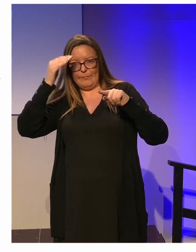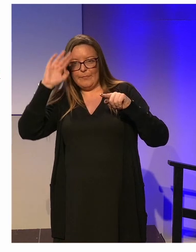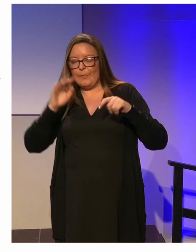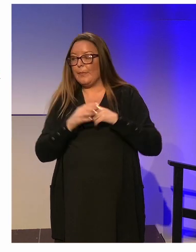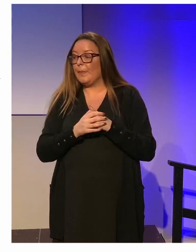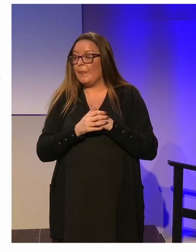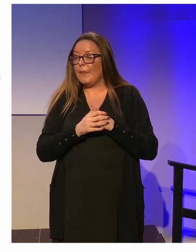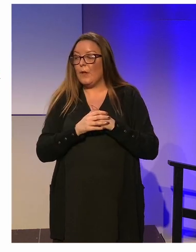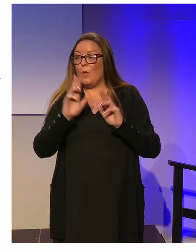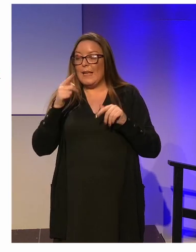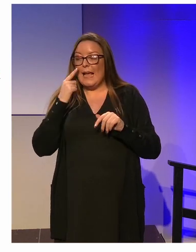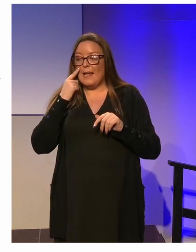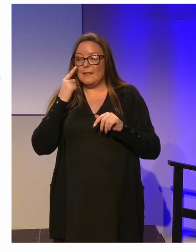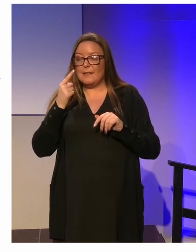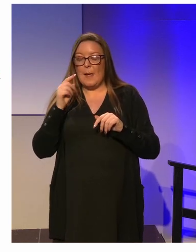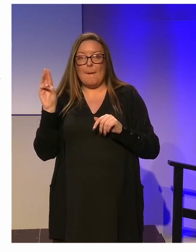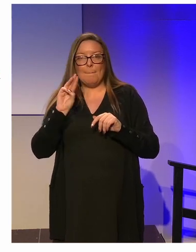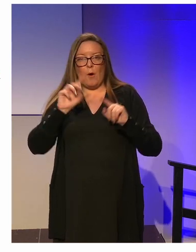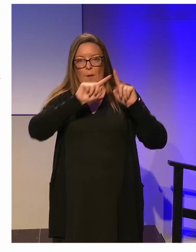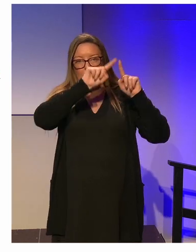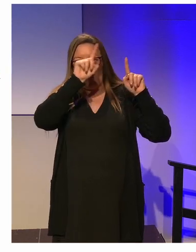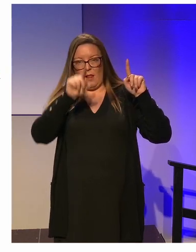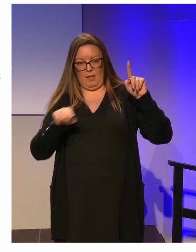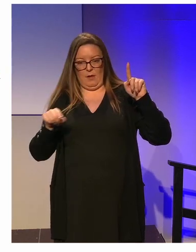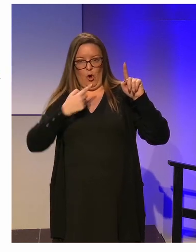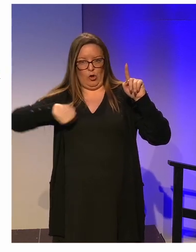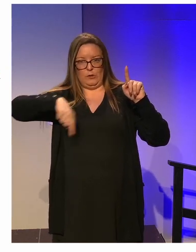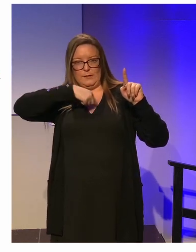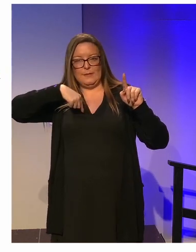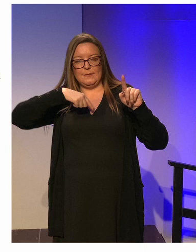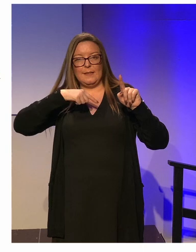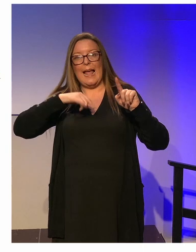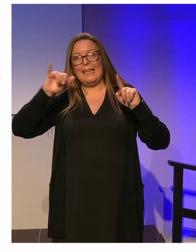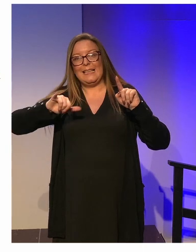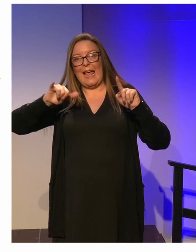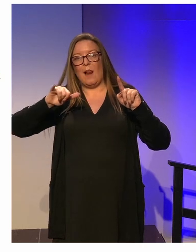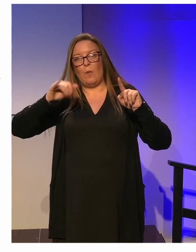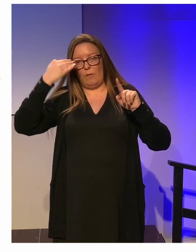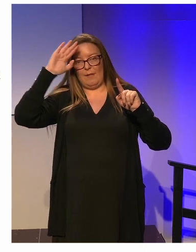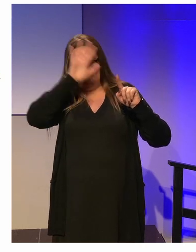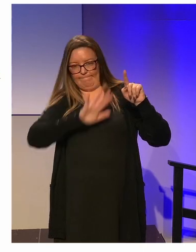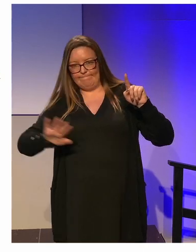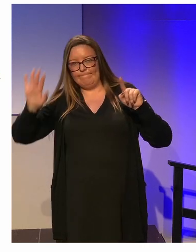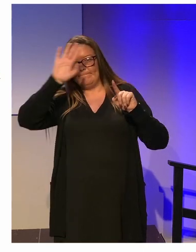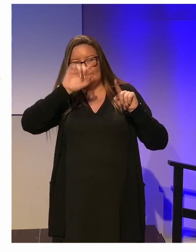is us. And the yellow line is the rest of the country.